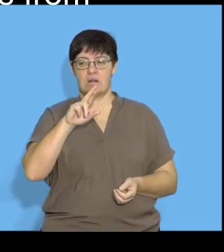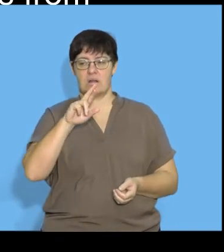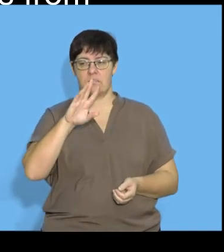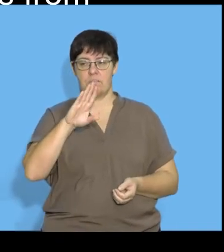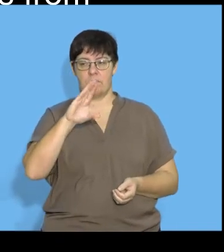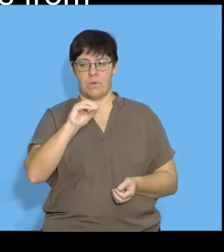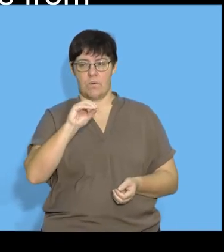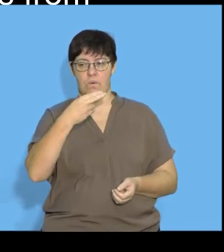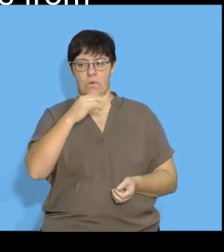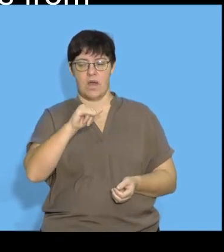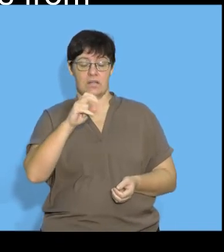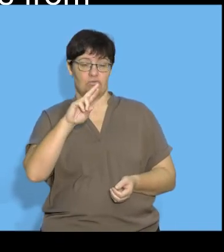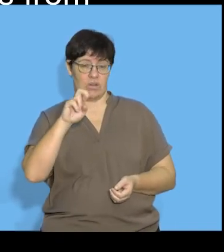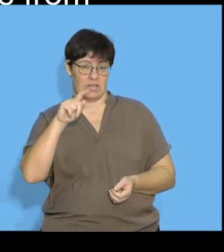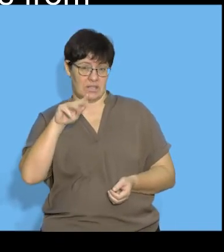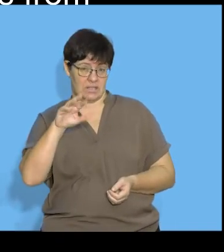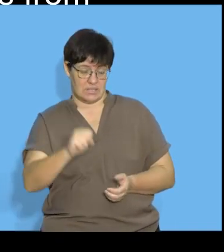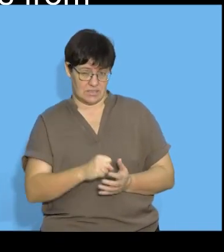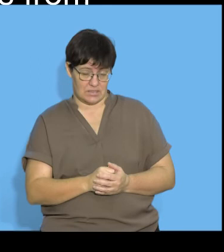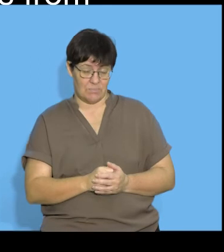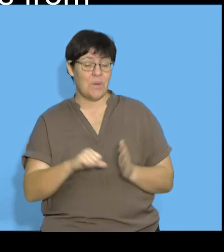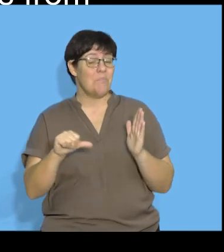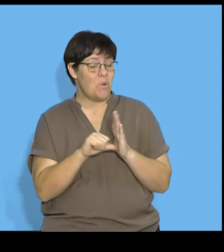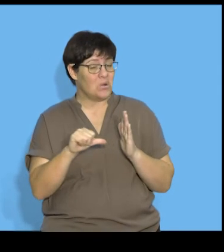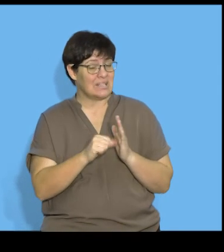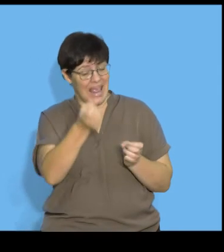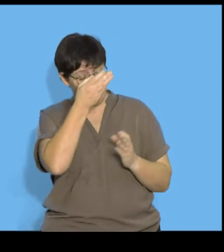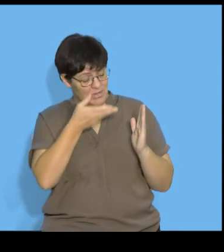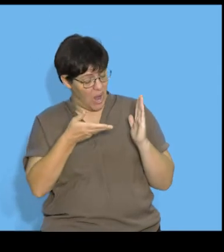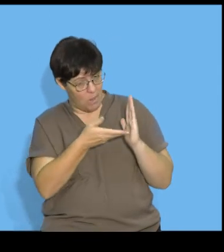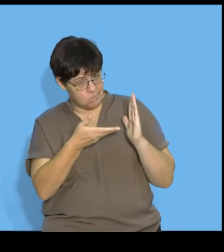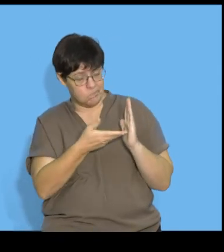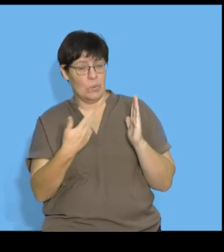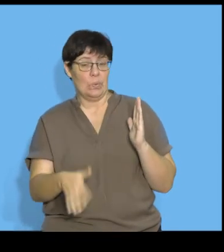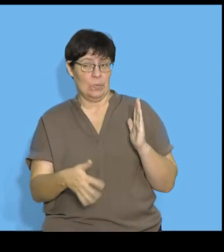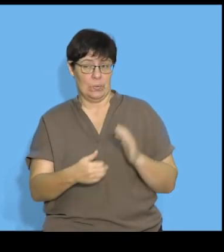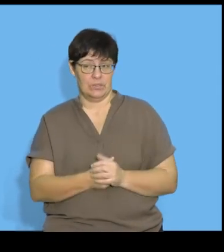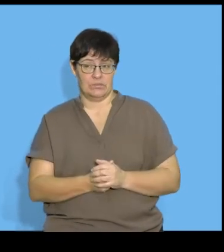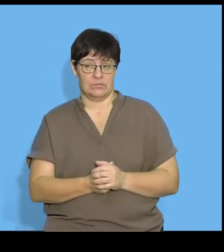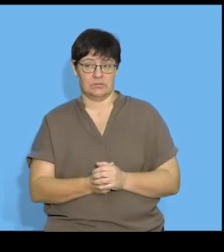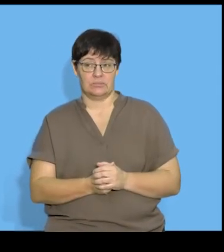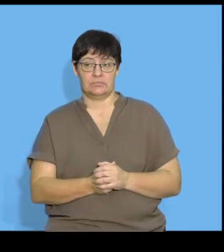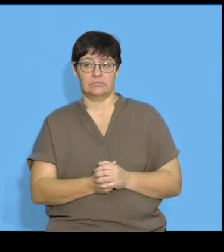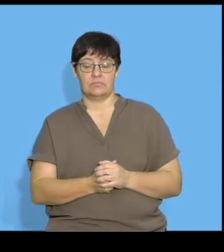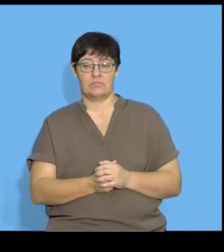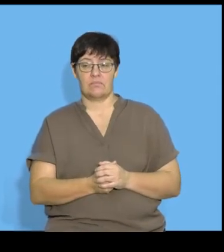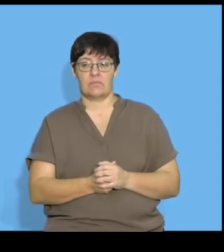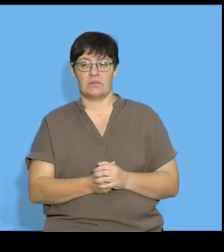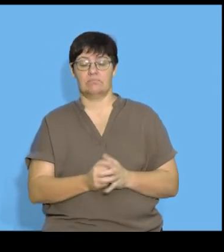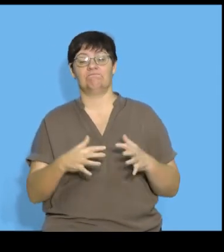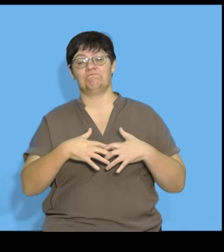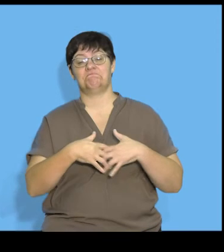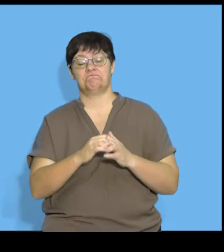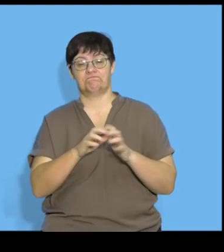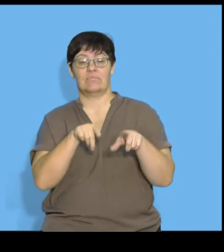important, read it carefully. A lot of the information you need is going to be here. Okay, let's set up the